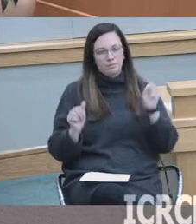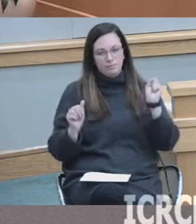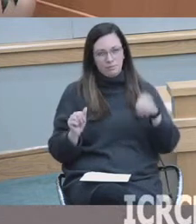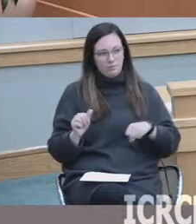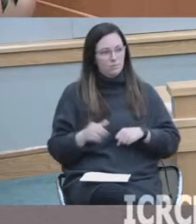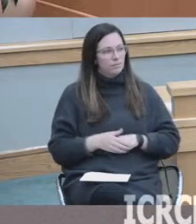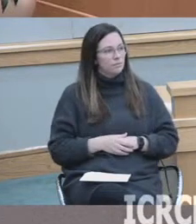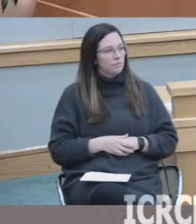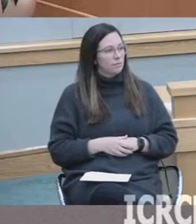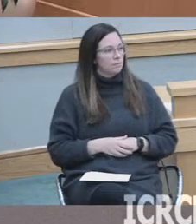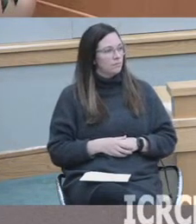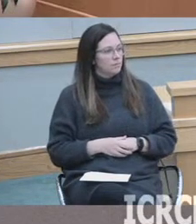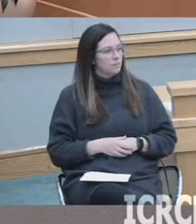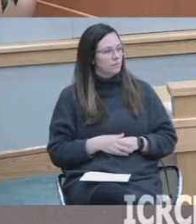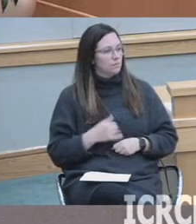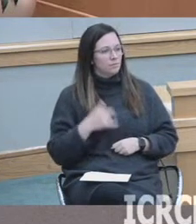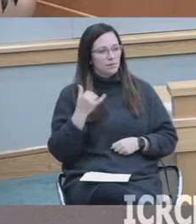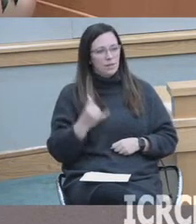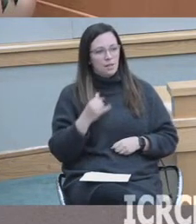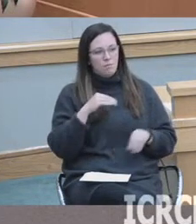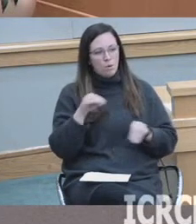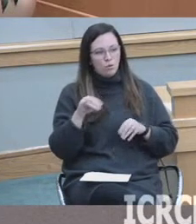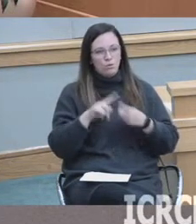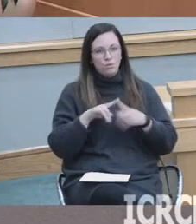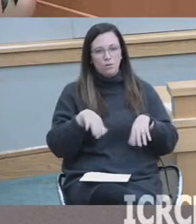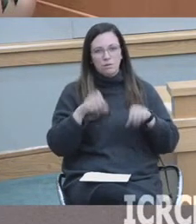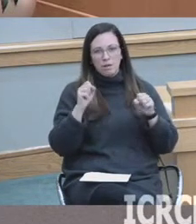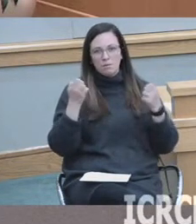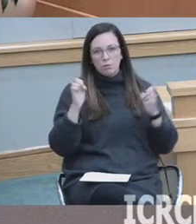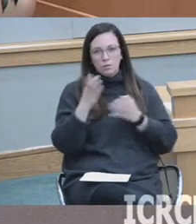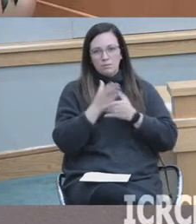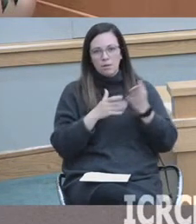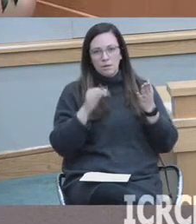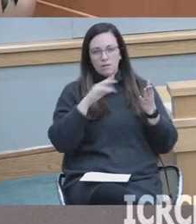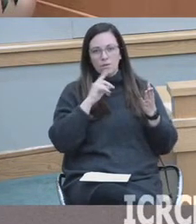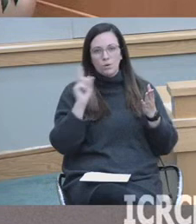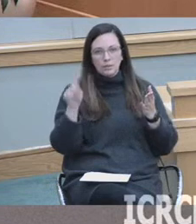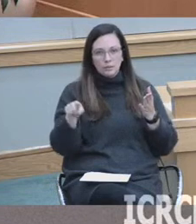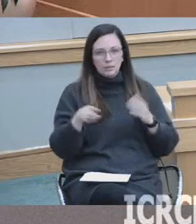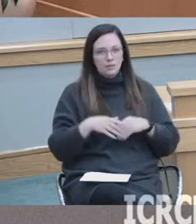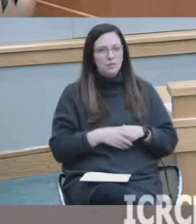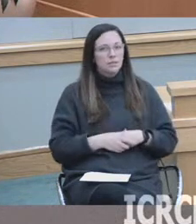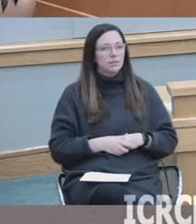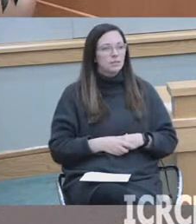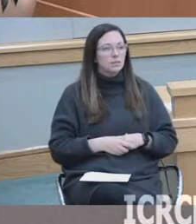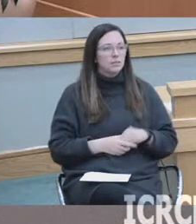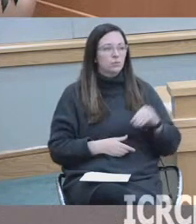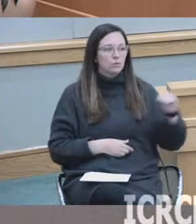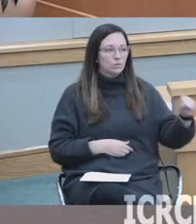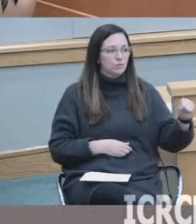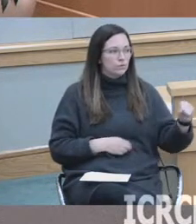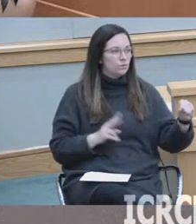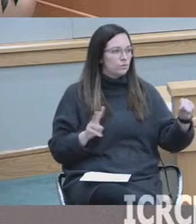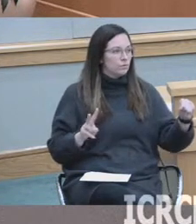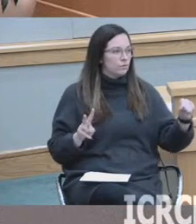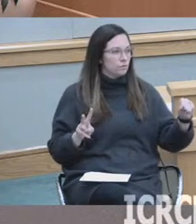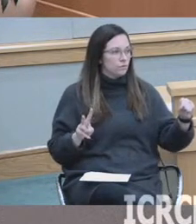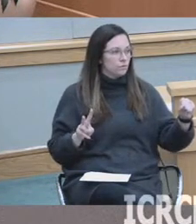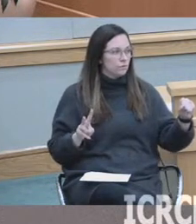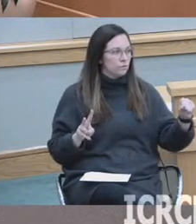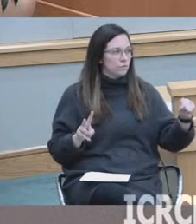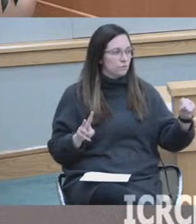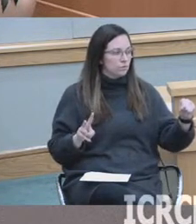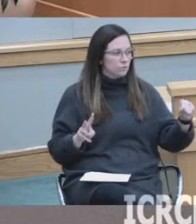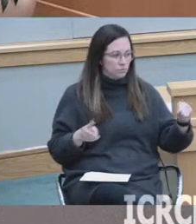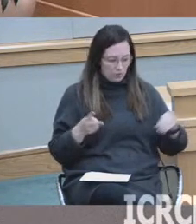Yes. Now may I have a motion to adopt the emergency clause of the ordinance? So moved.